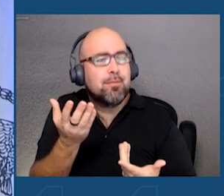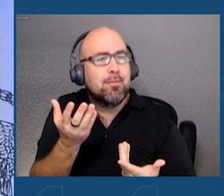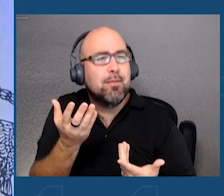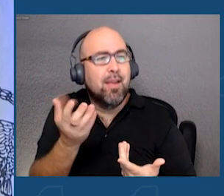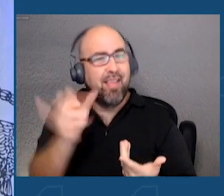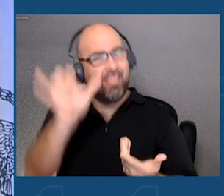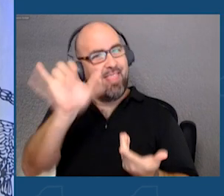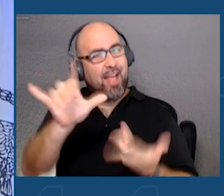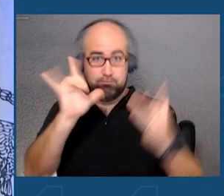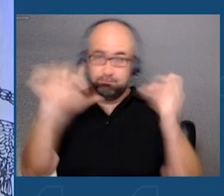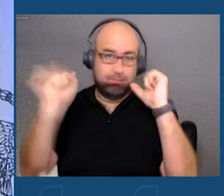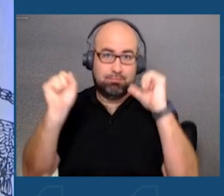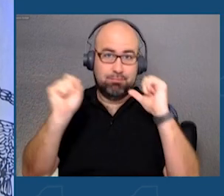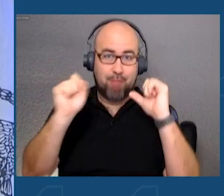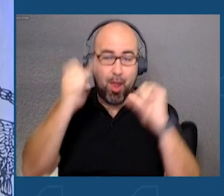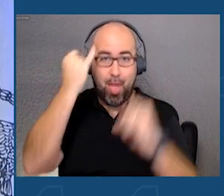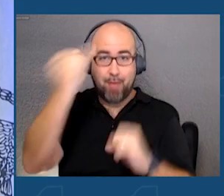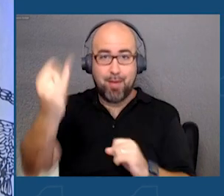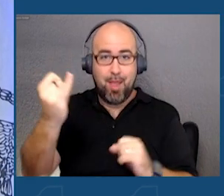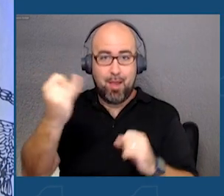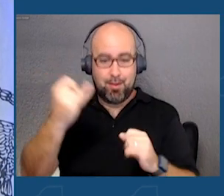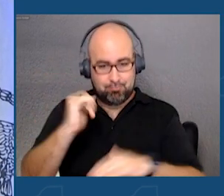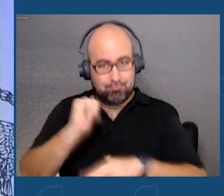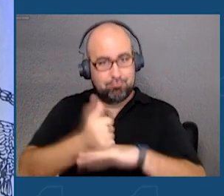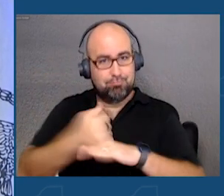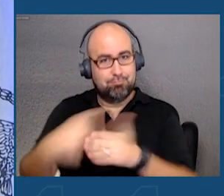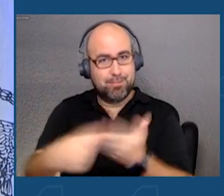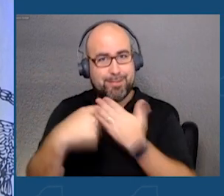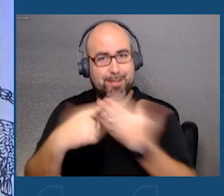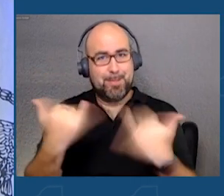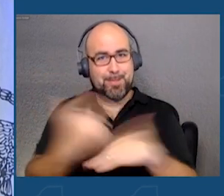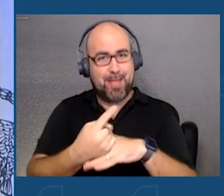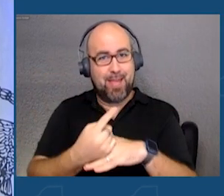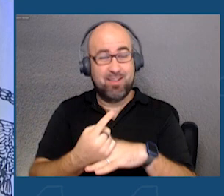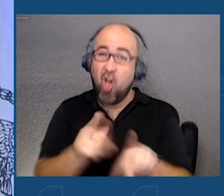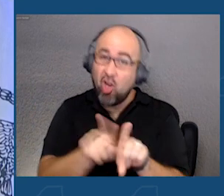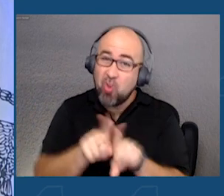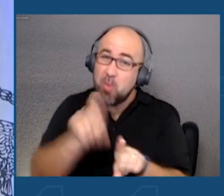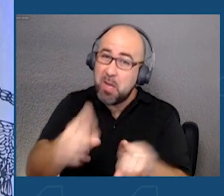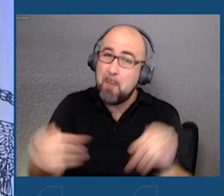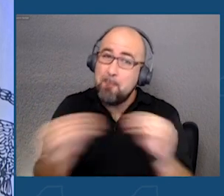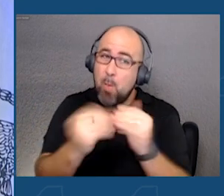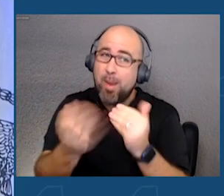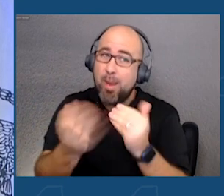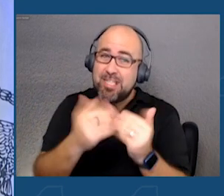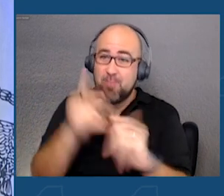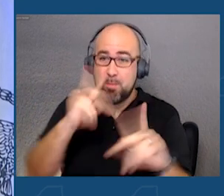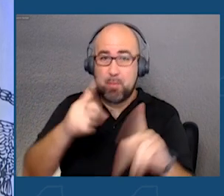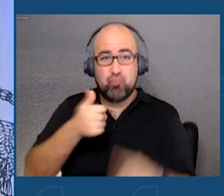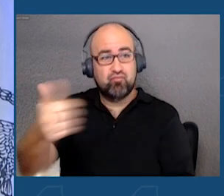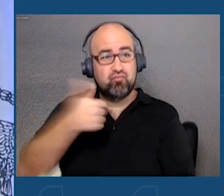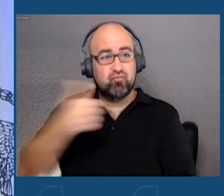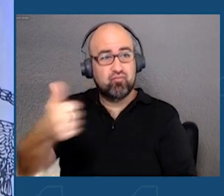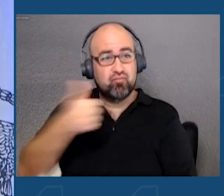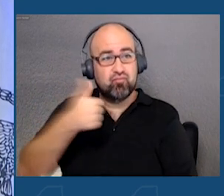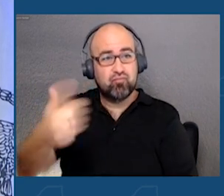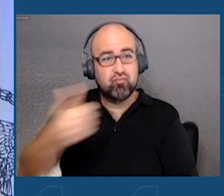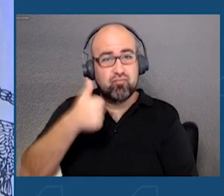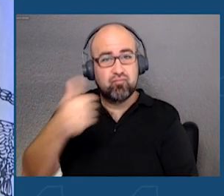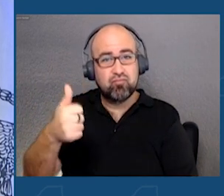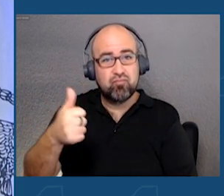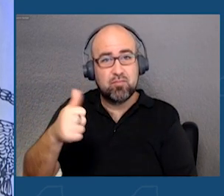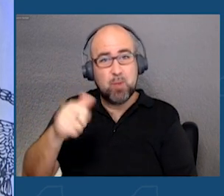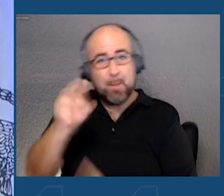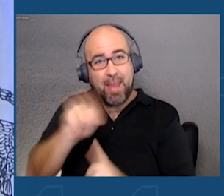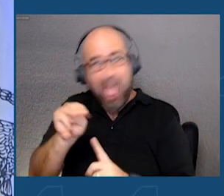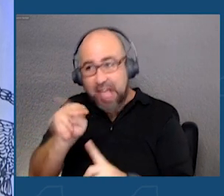behind what we're talking about here today. We got to also make it easier for people to get to work, improving the commutes to Manhattan. We're going to keep focusing on that,